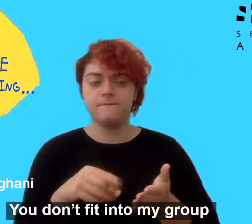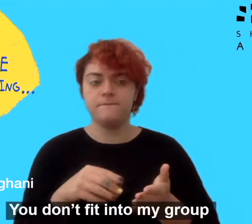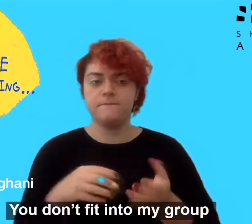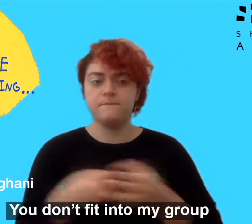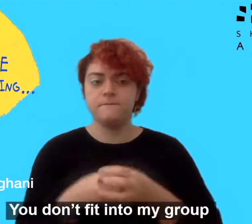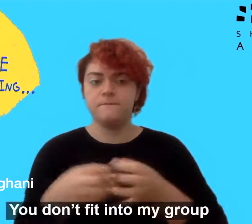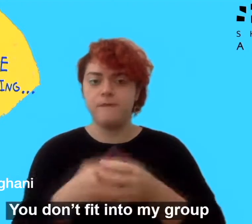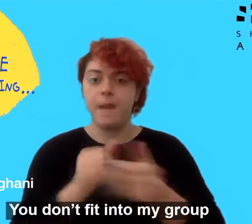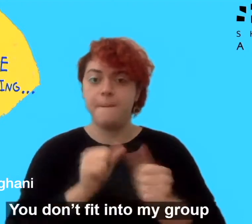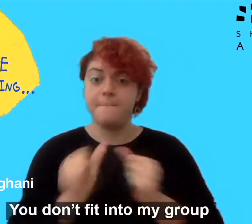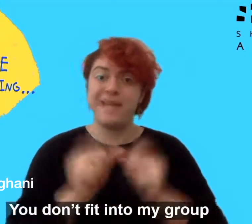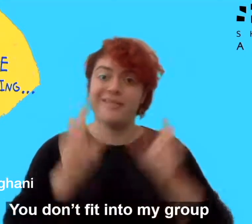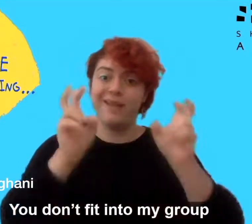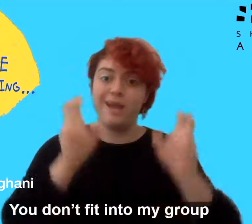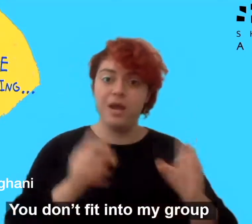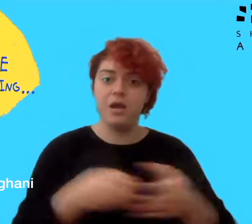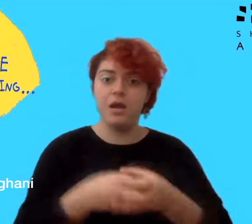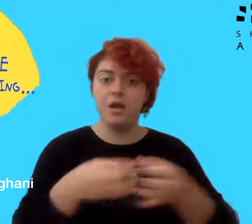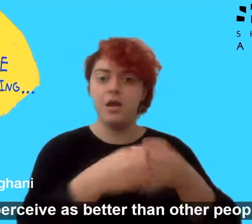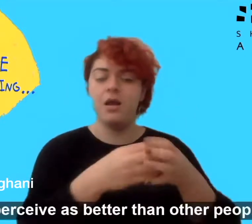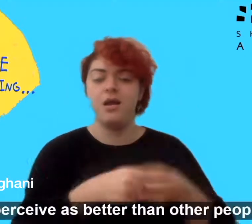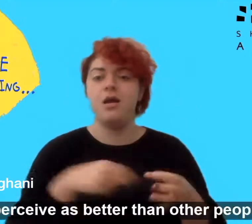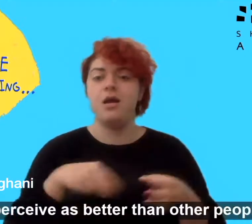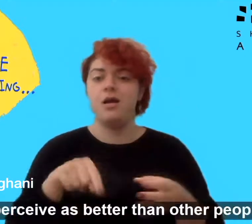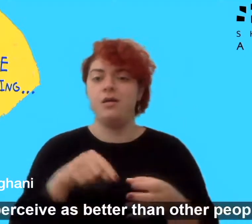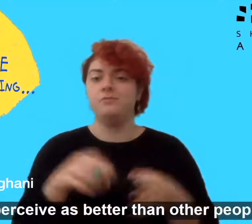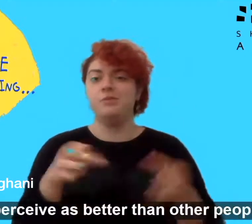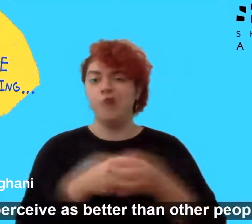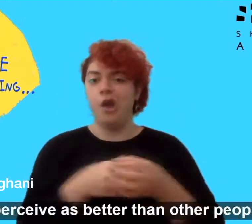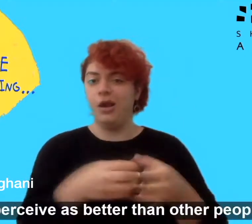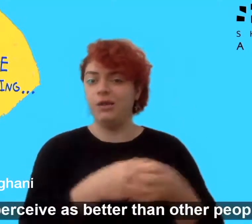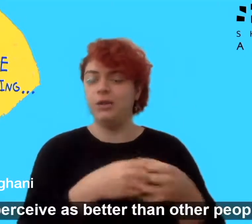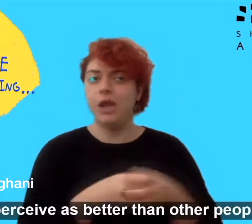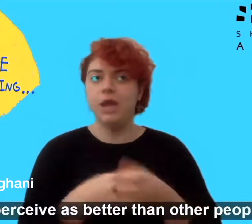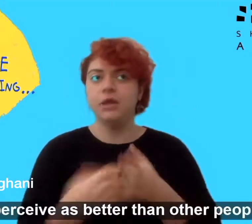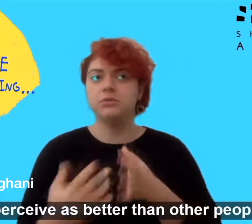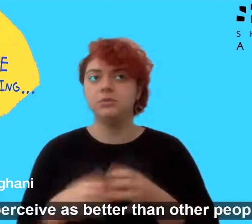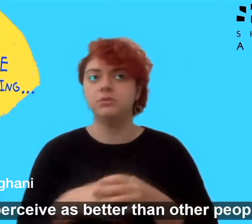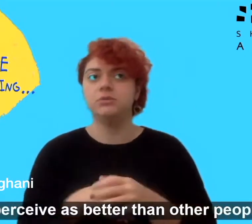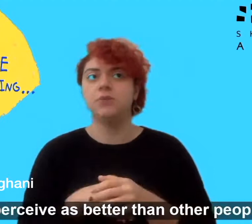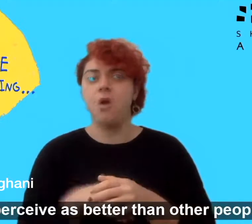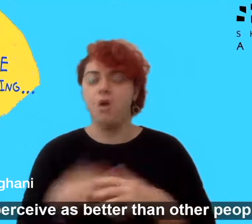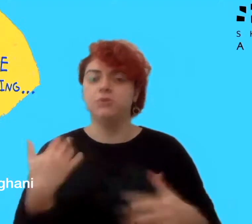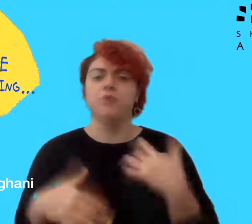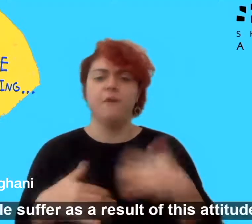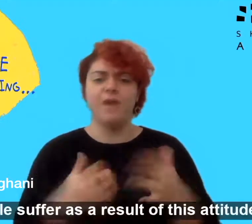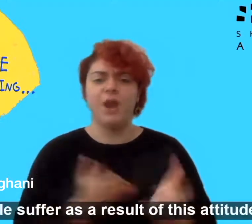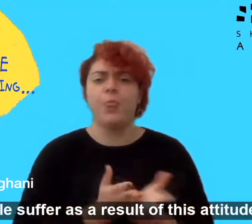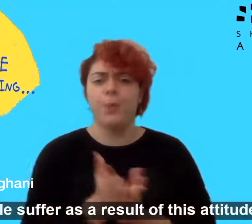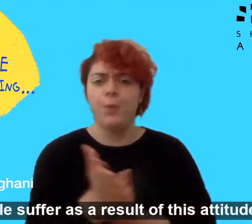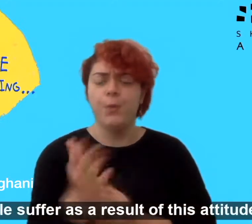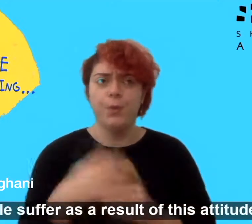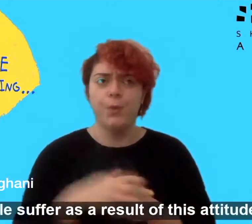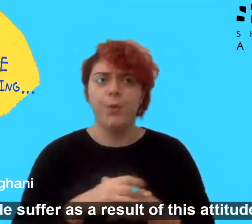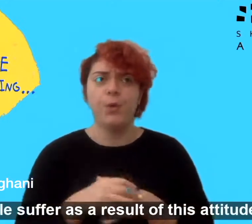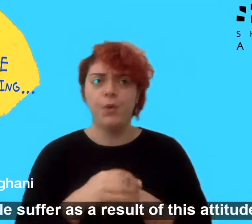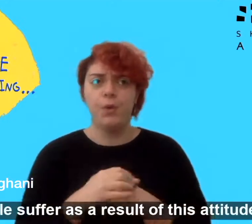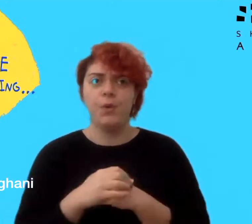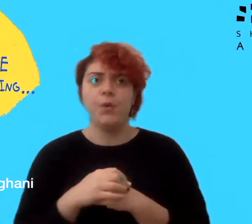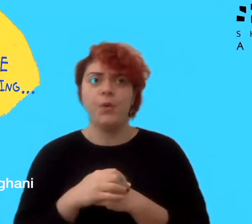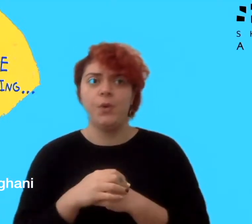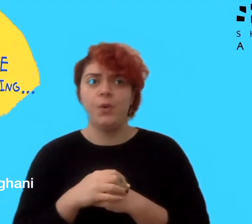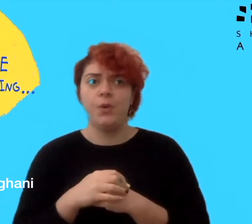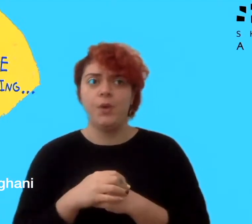You don't fit into my group that I perceive as better than other people. People suffer as